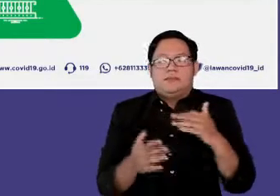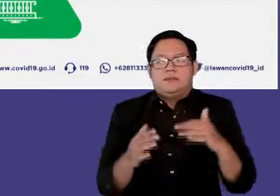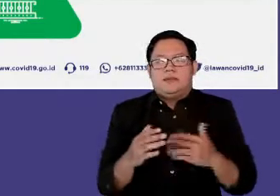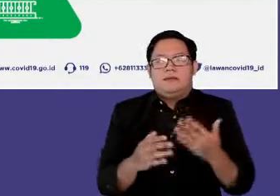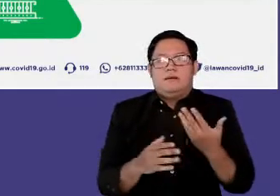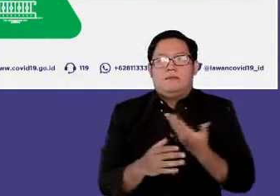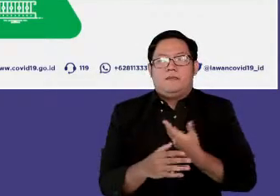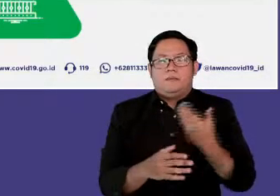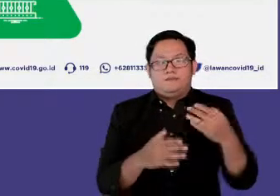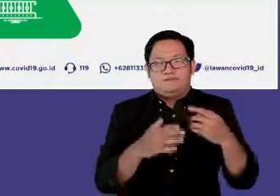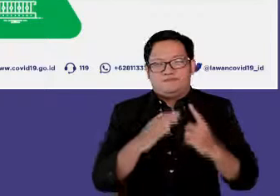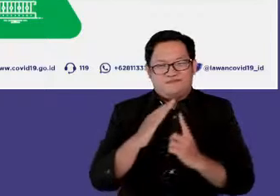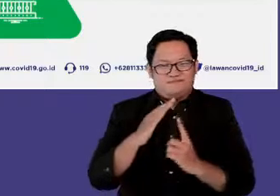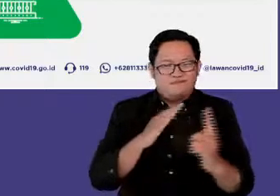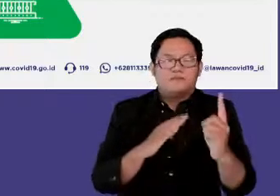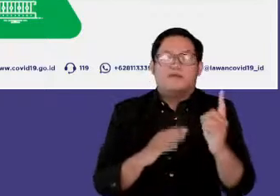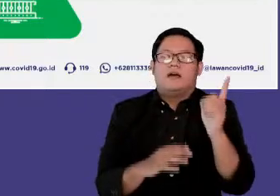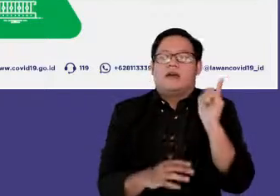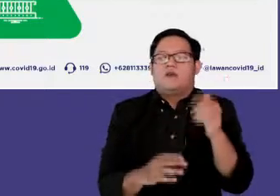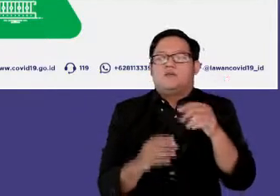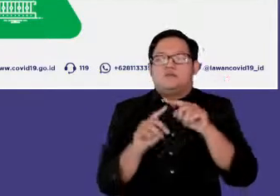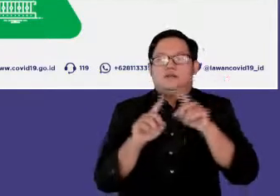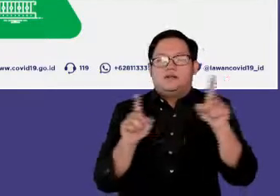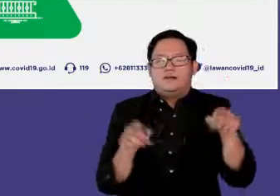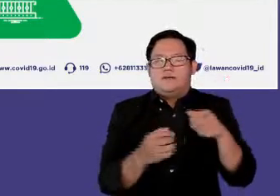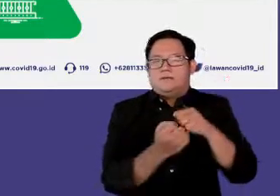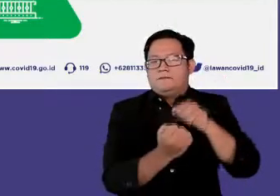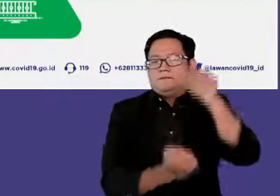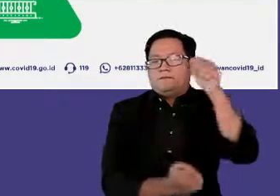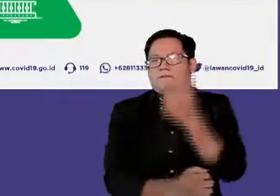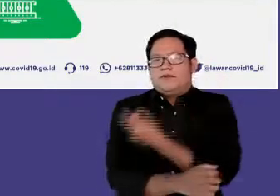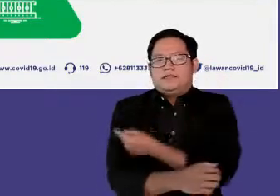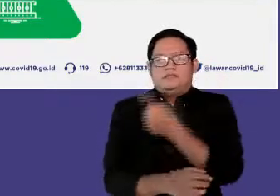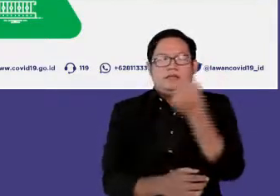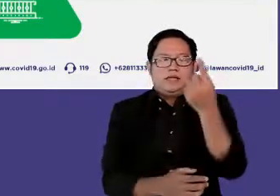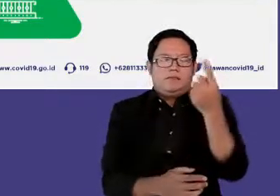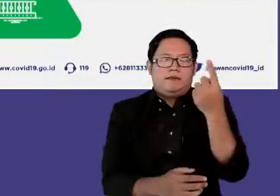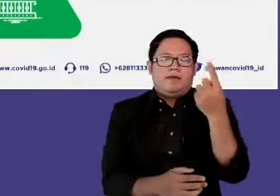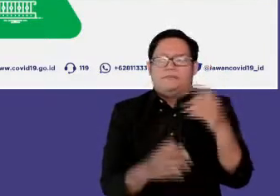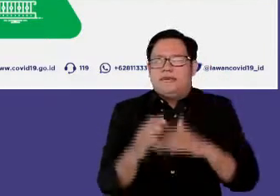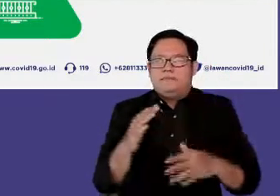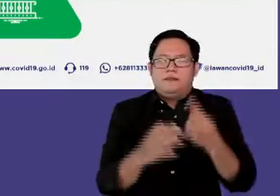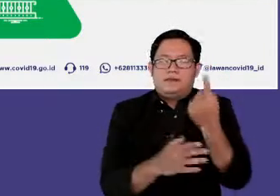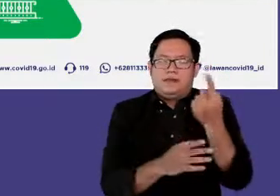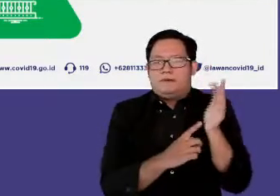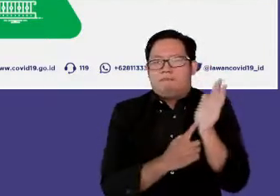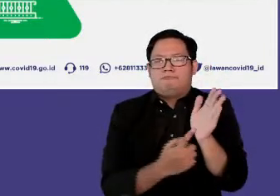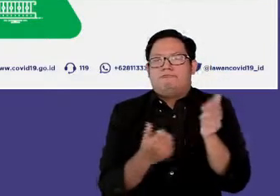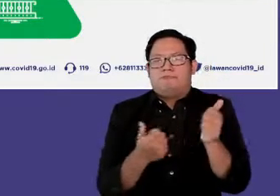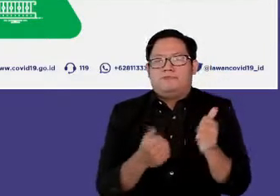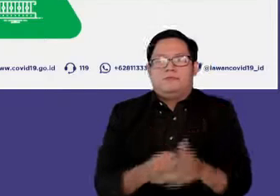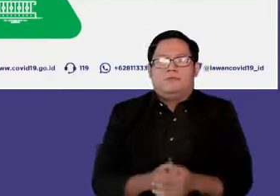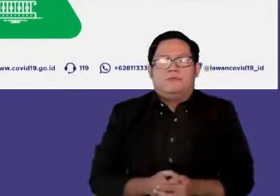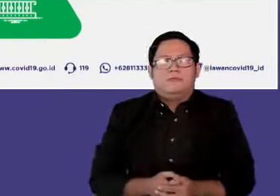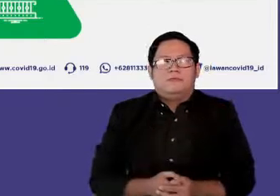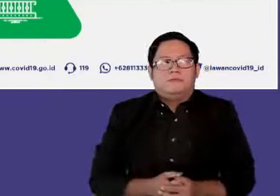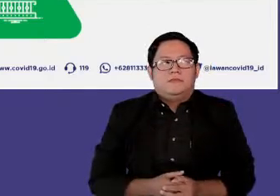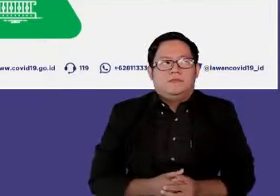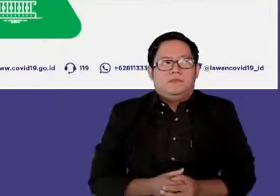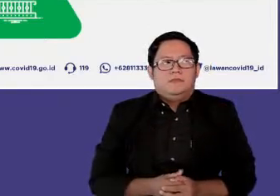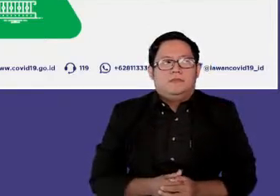50% of the general populations and 40% of the elderly populations, which is above 60 years